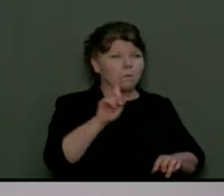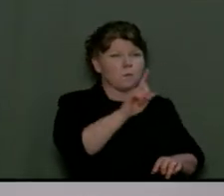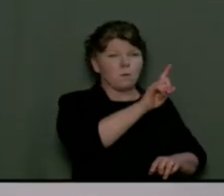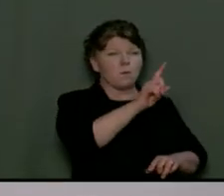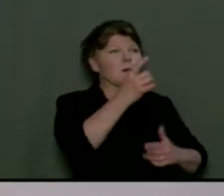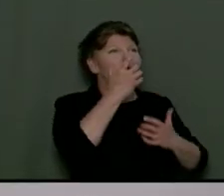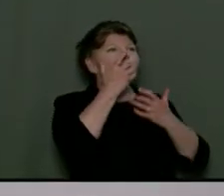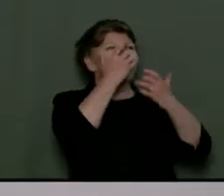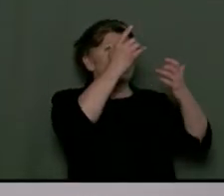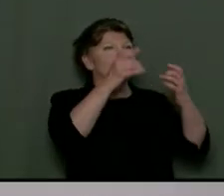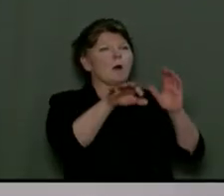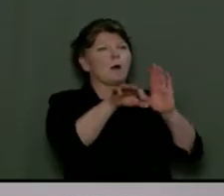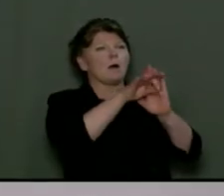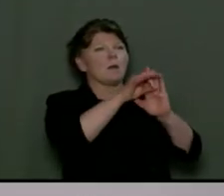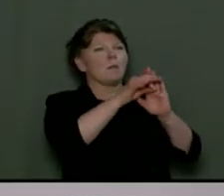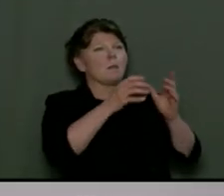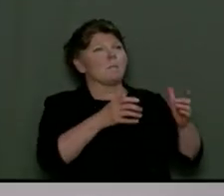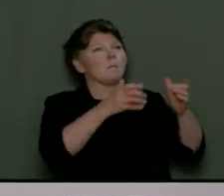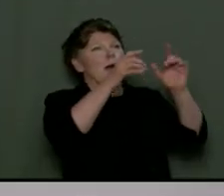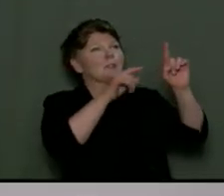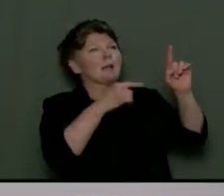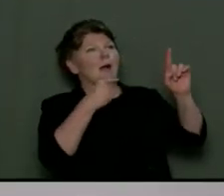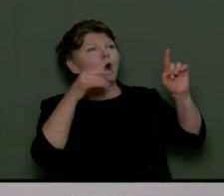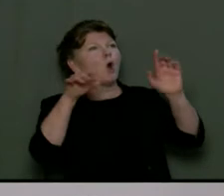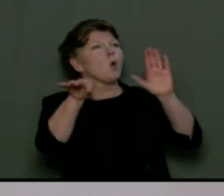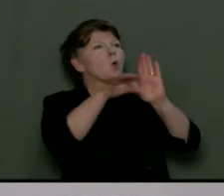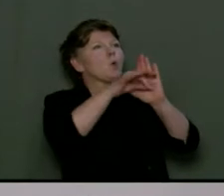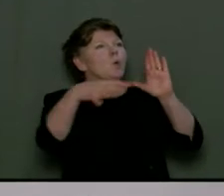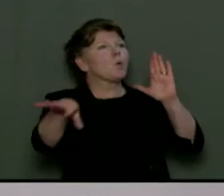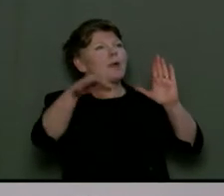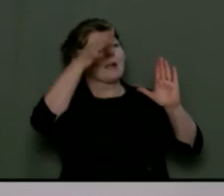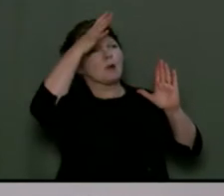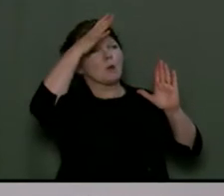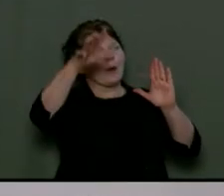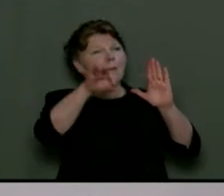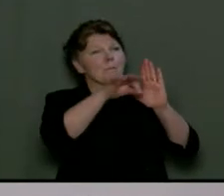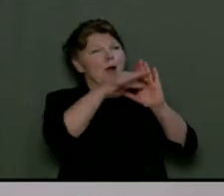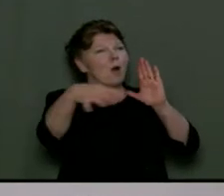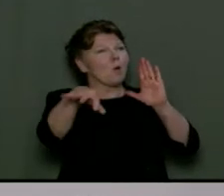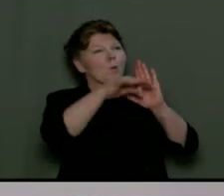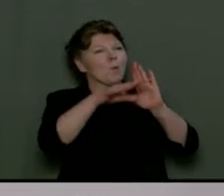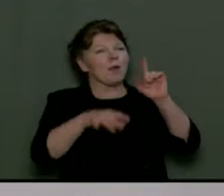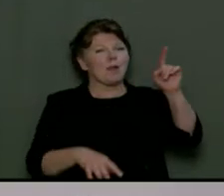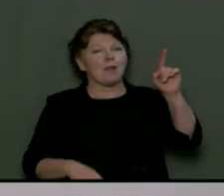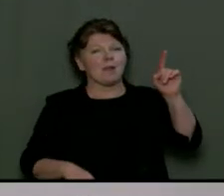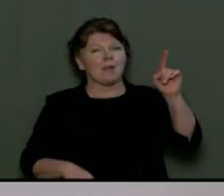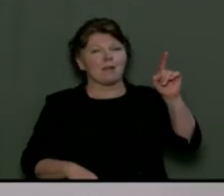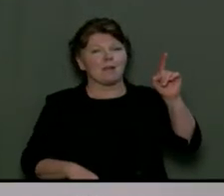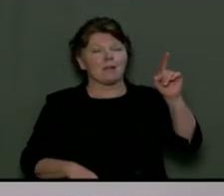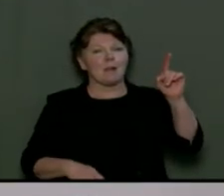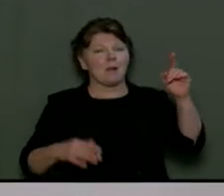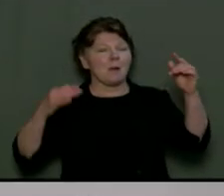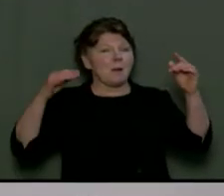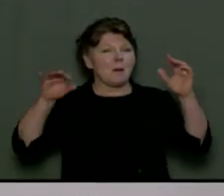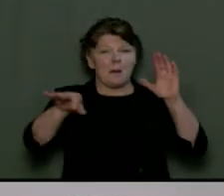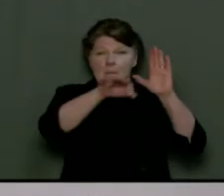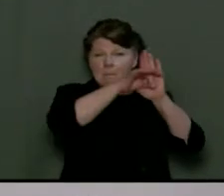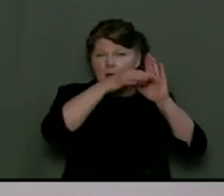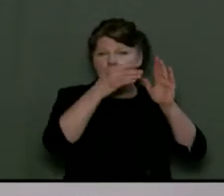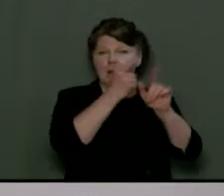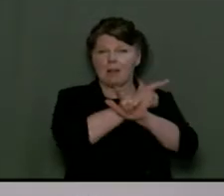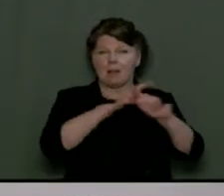he yelled up to the bell tower, "Ring, grandfather, ring!" And the tones of the Liberty